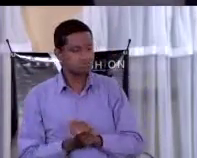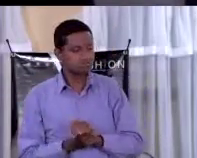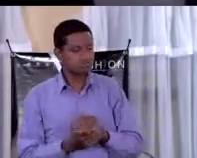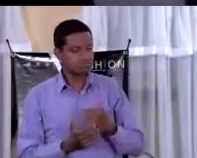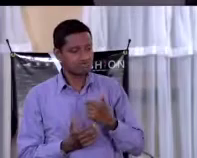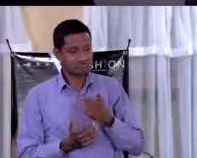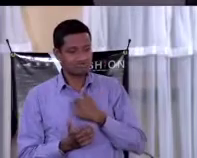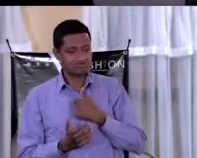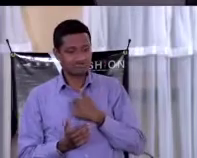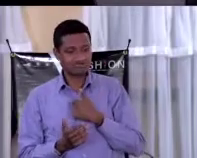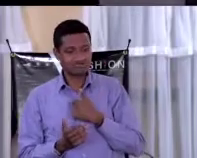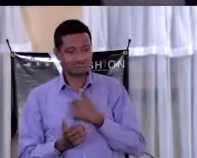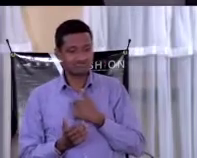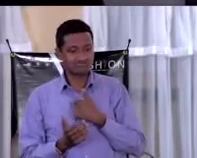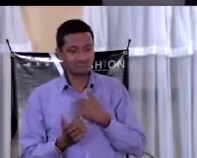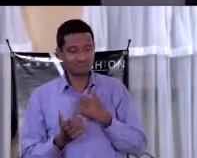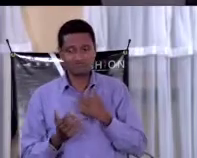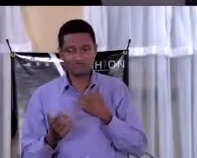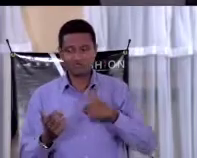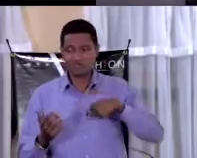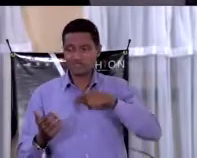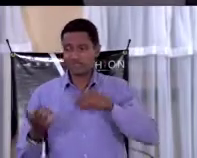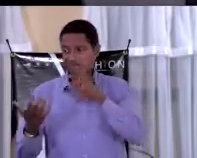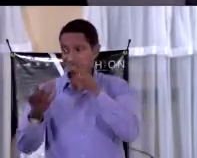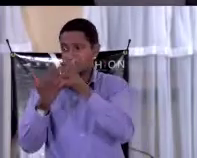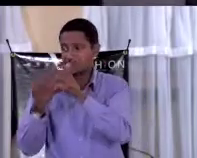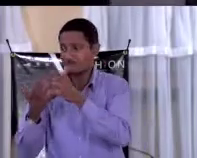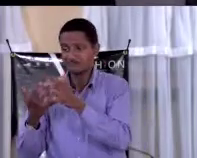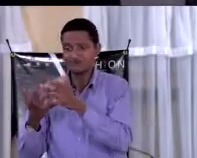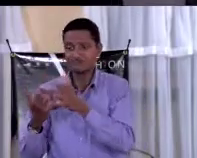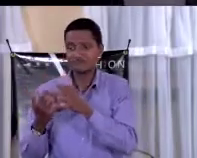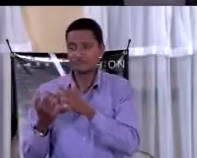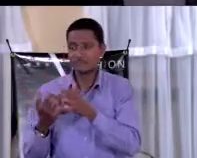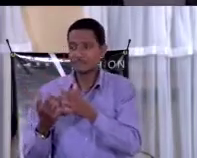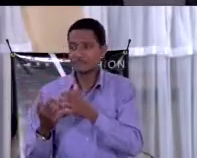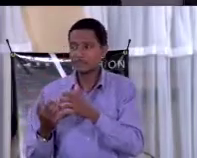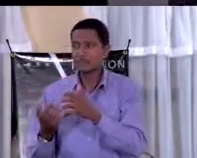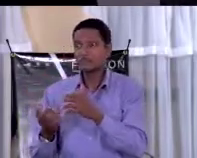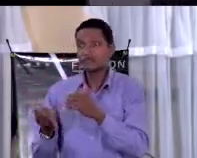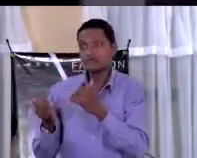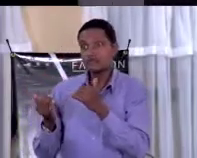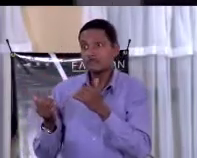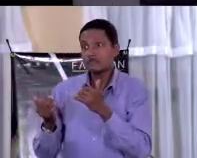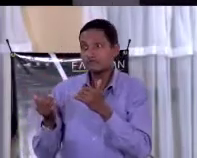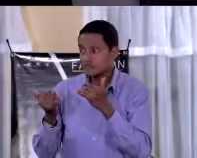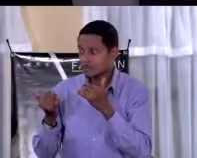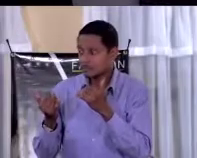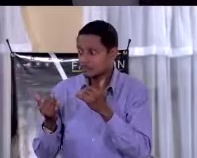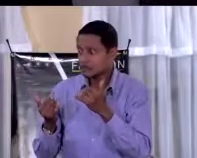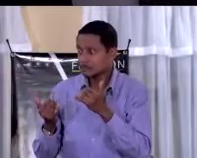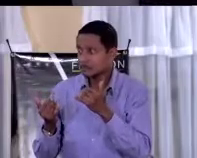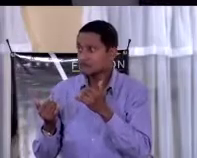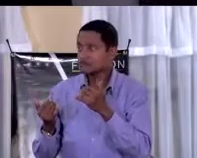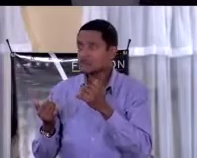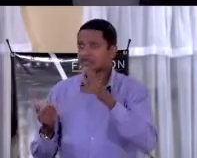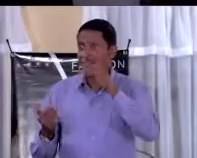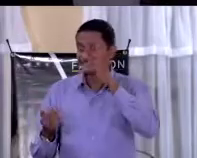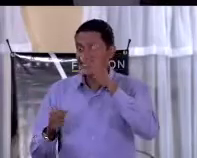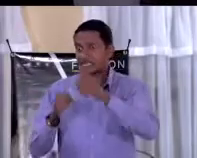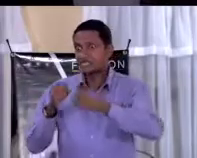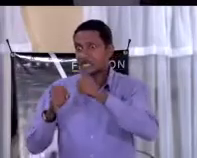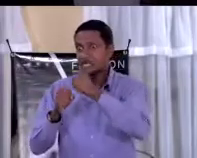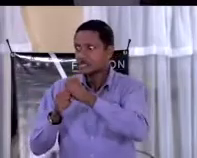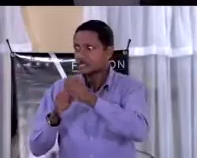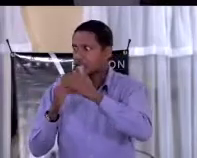6 years after the fact, they understand that we have to start at home and just embrace the richness of the Caribbean.